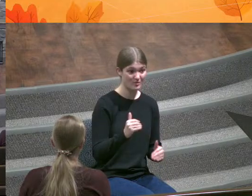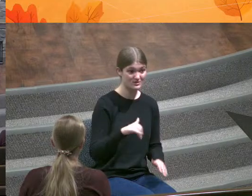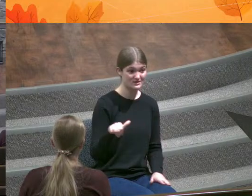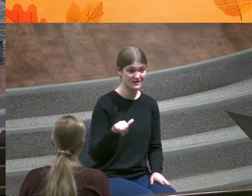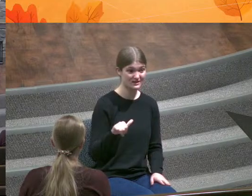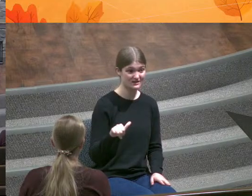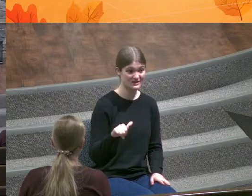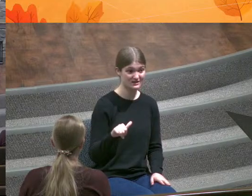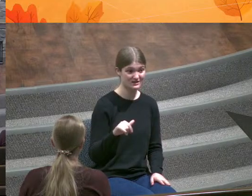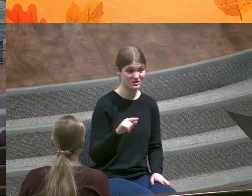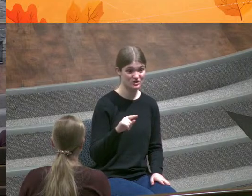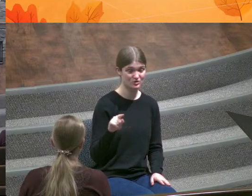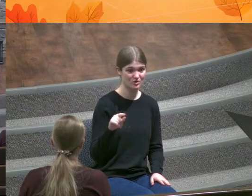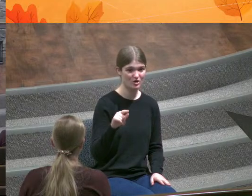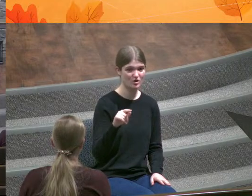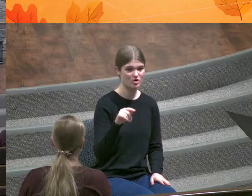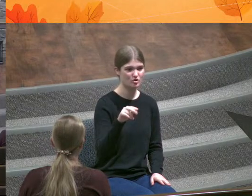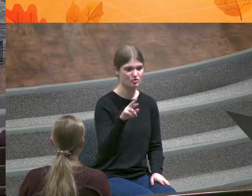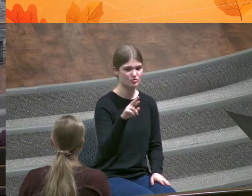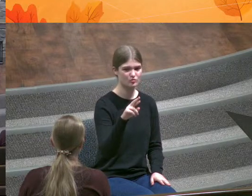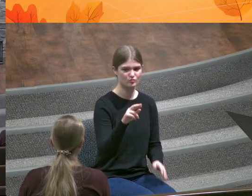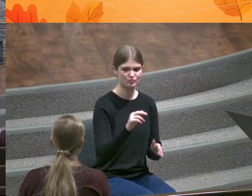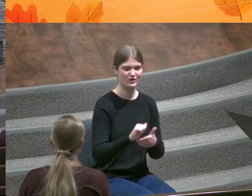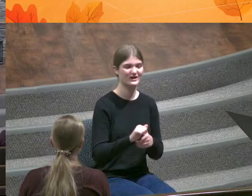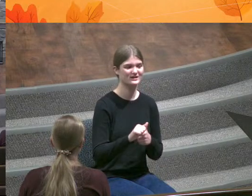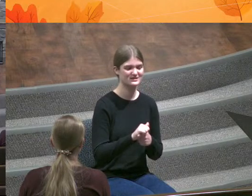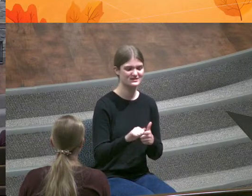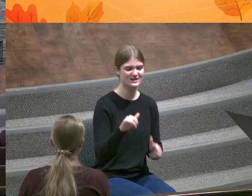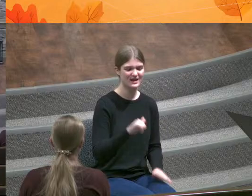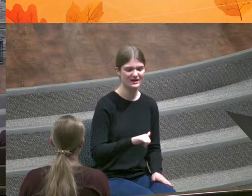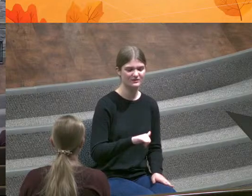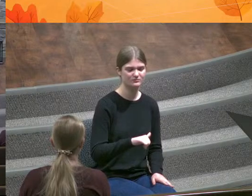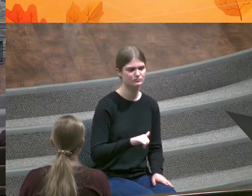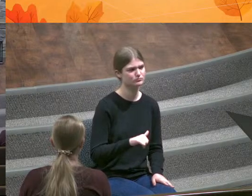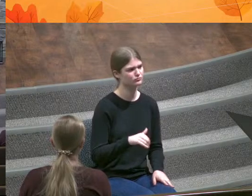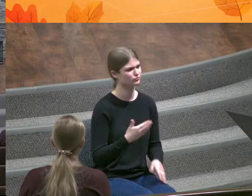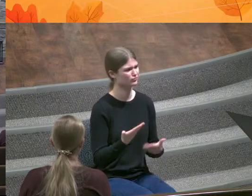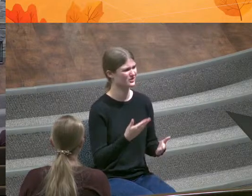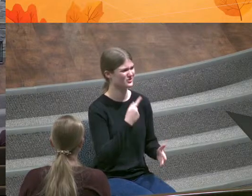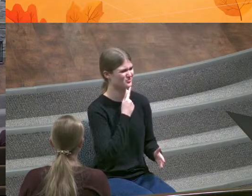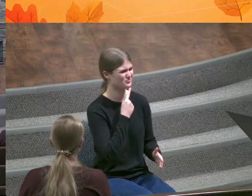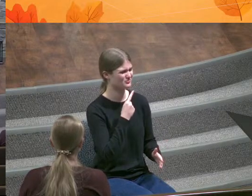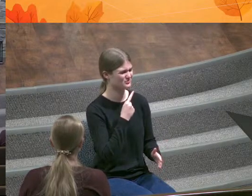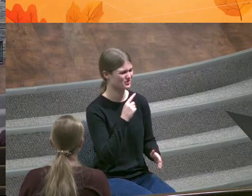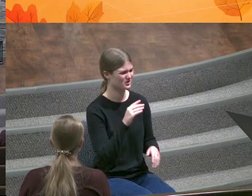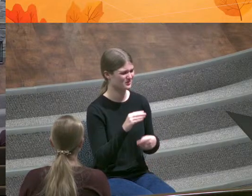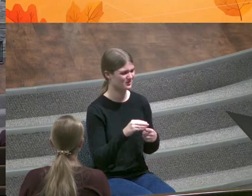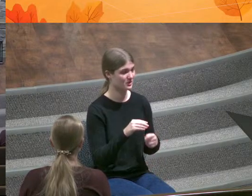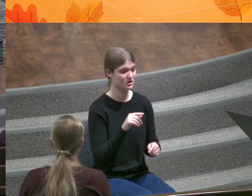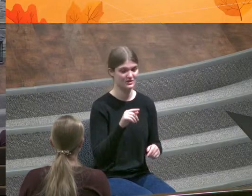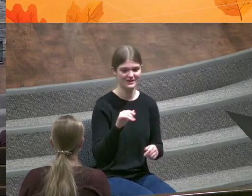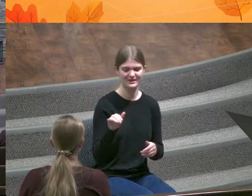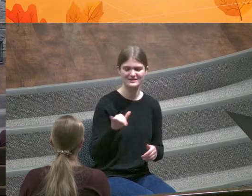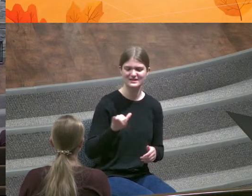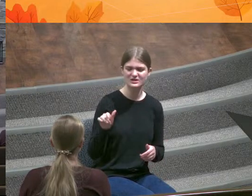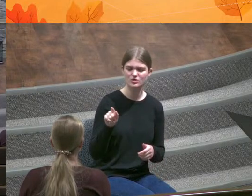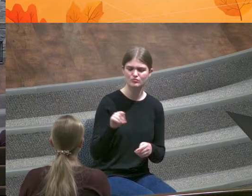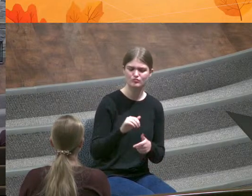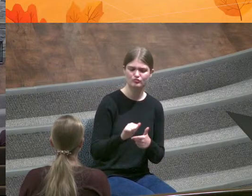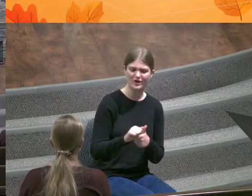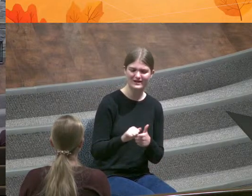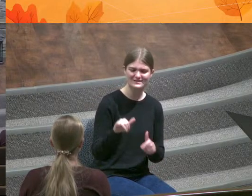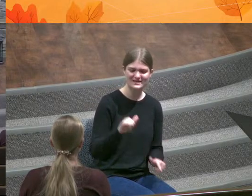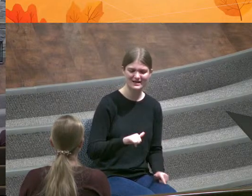like you all like rehearsed that? What are you talking about? You rehearsed that. What? He